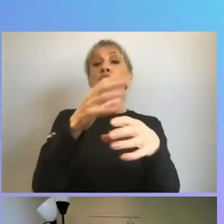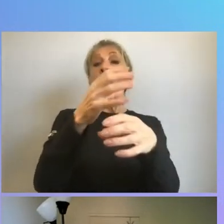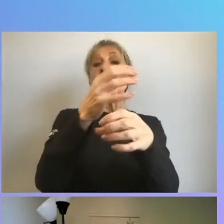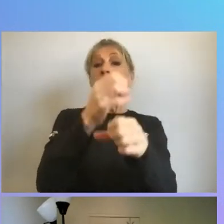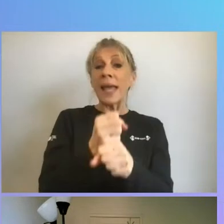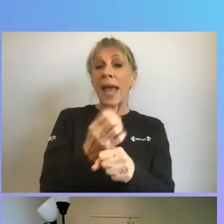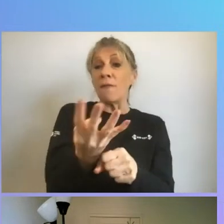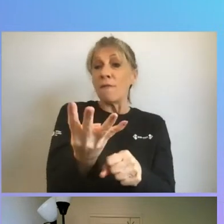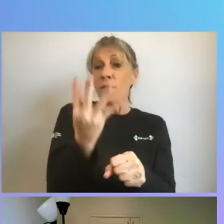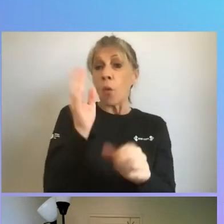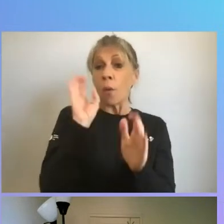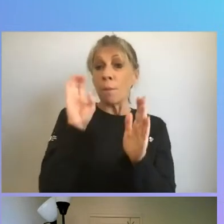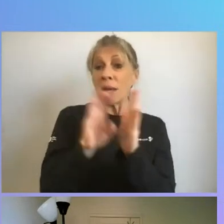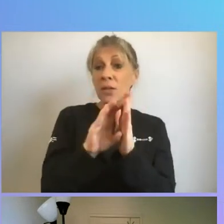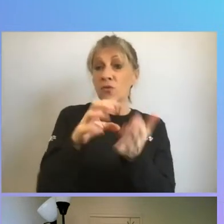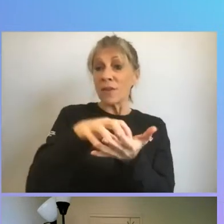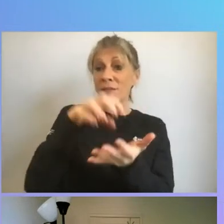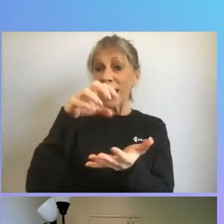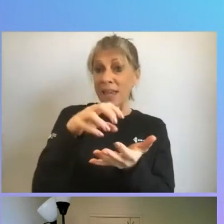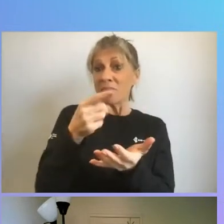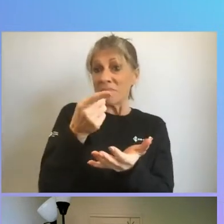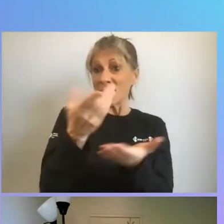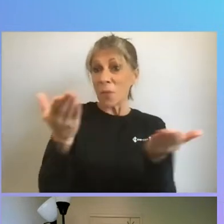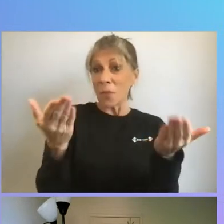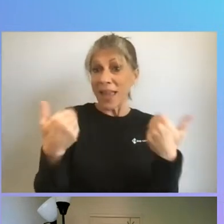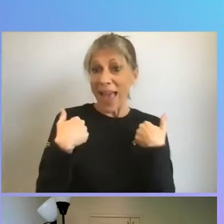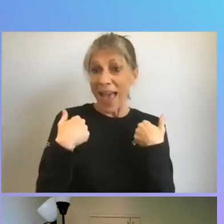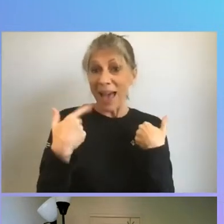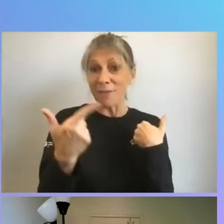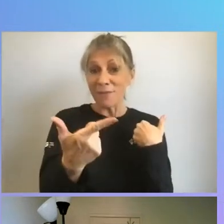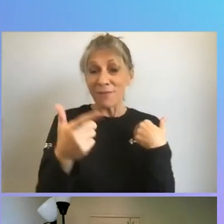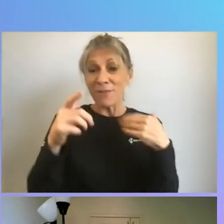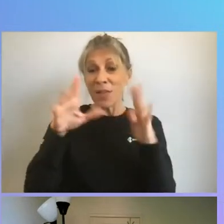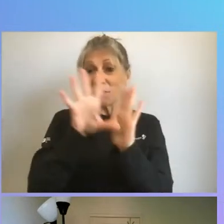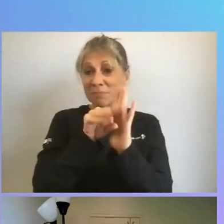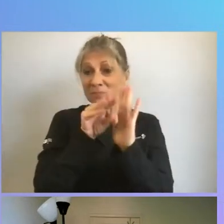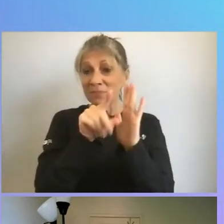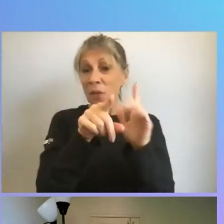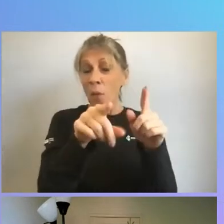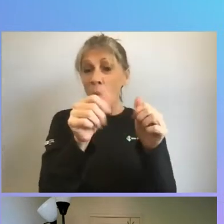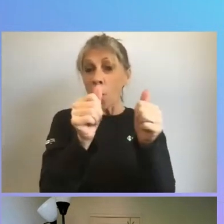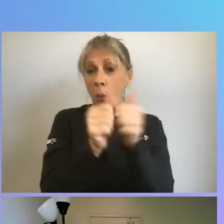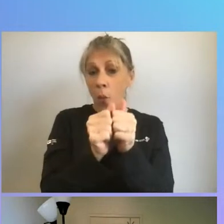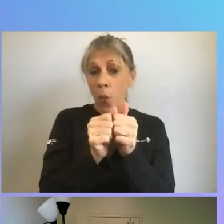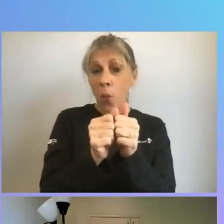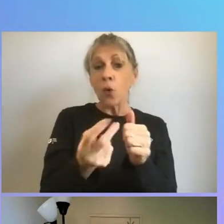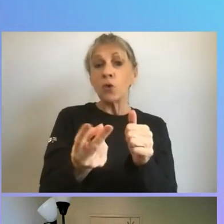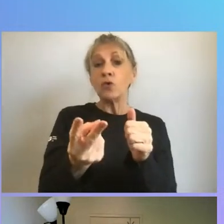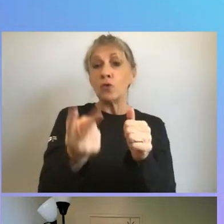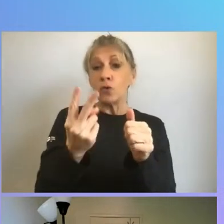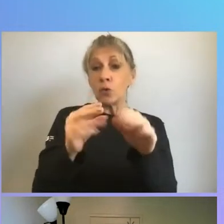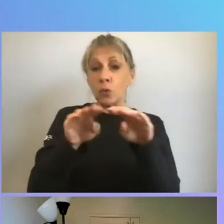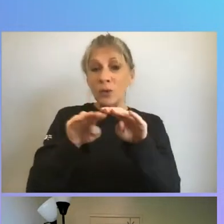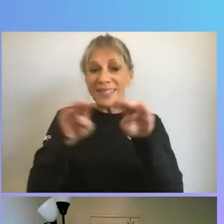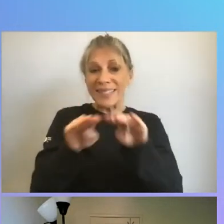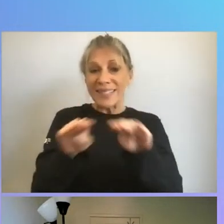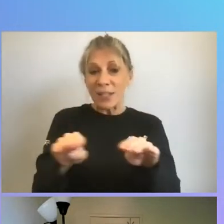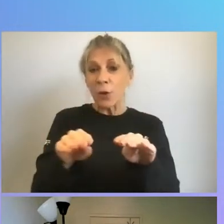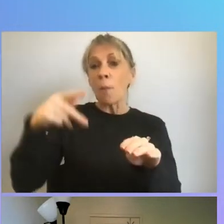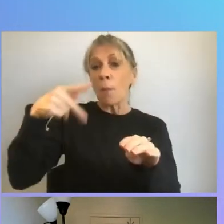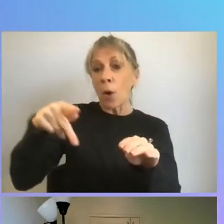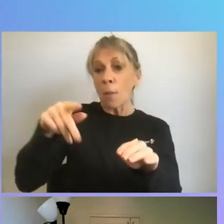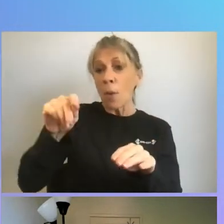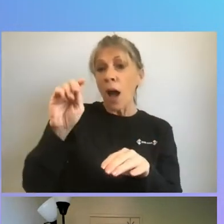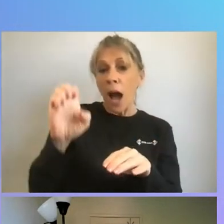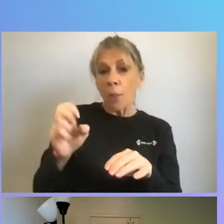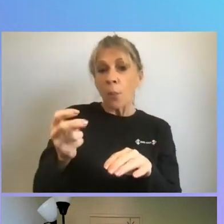images of cake. And this is what we have now, a screenshot of Firefly with the prompt, a 2-tier purple ombre birthday cake topped